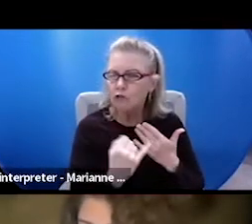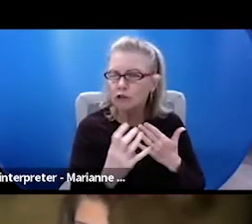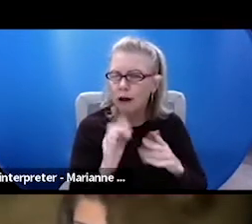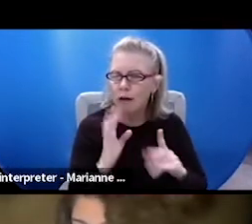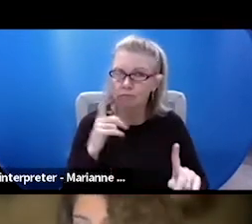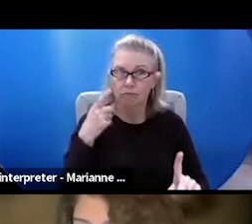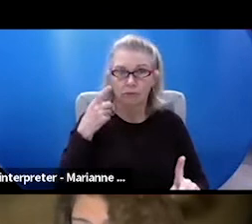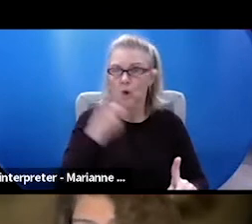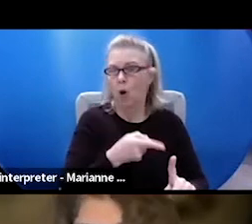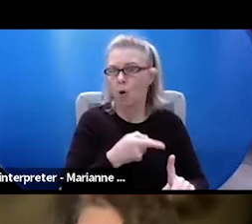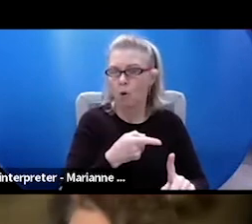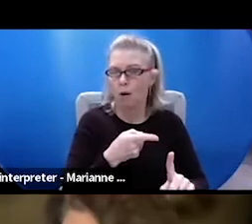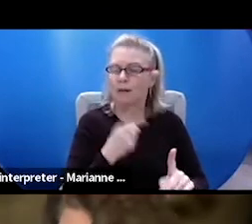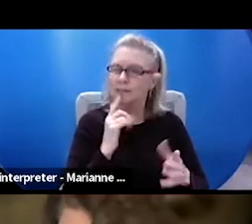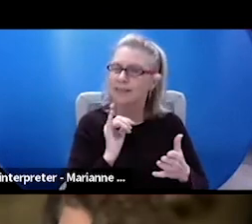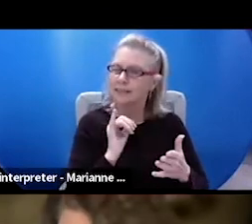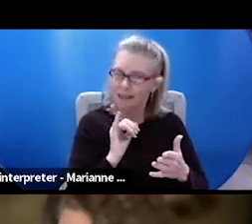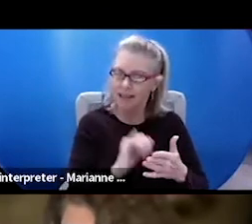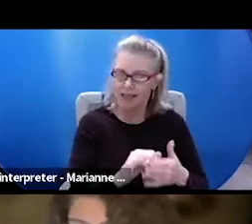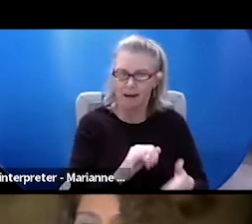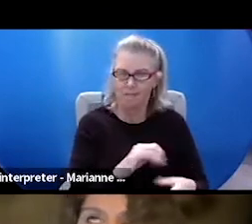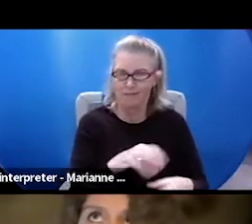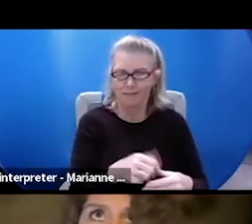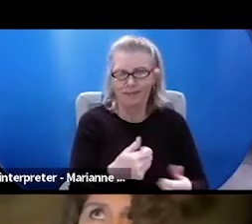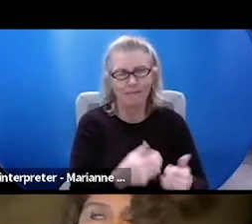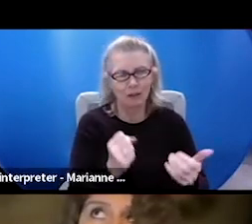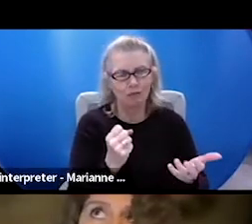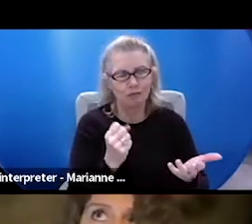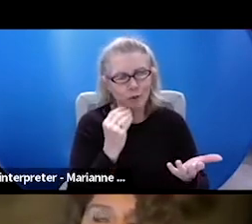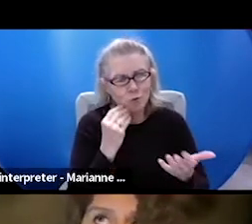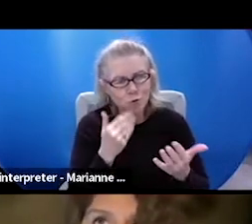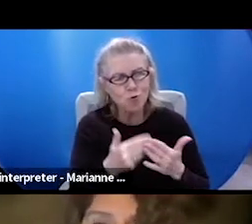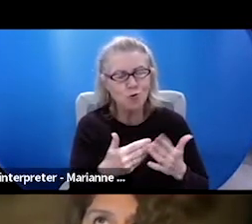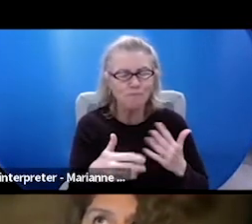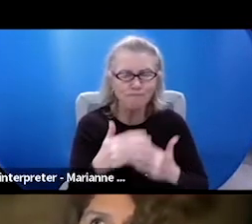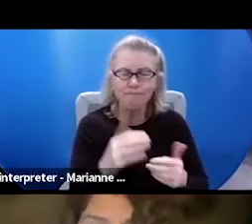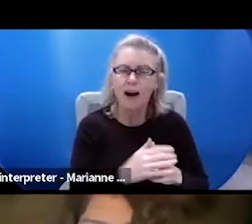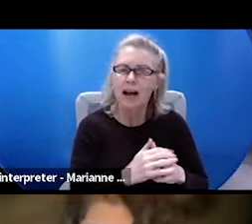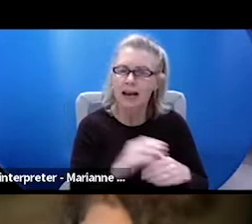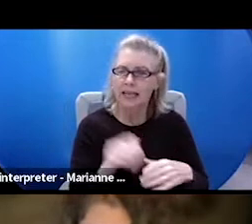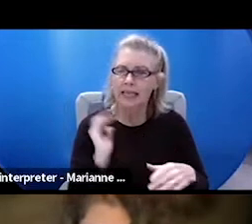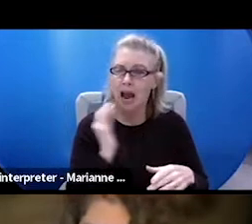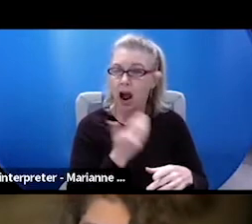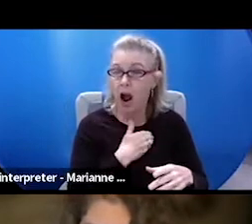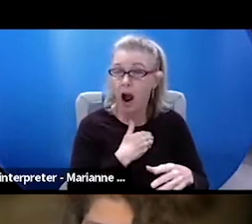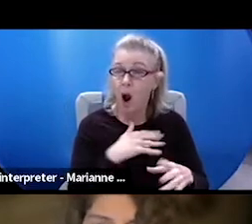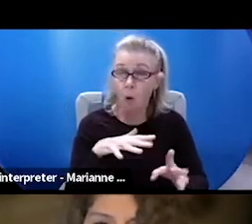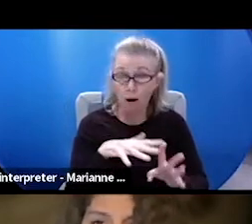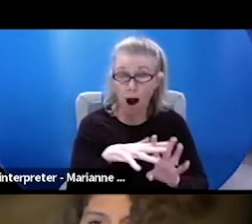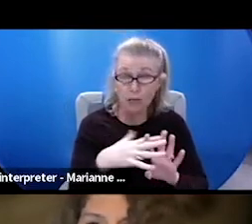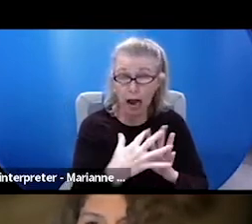of our project lies, in that in and of itself. You know, particularly in our context in